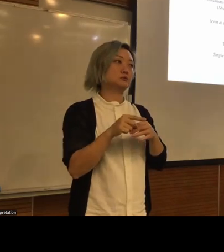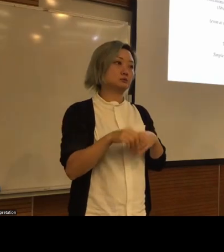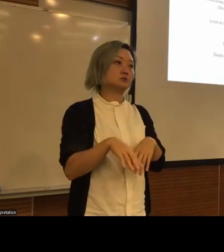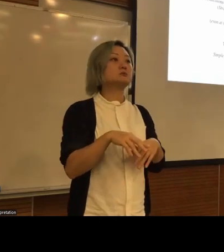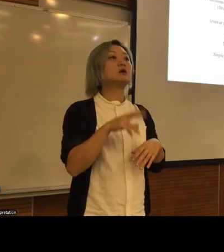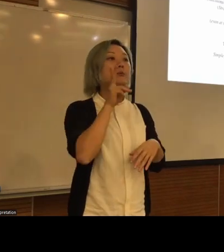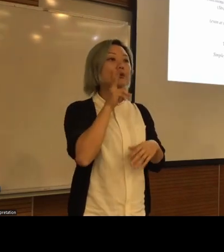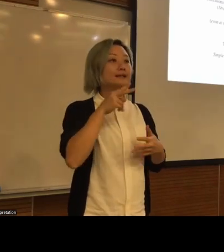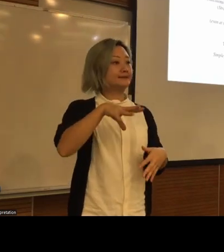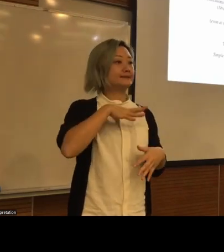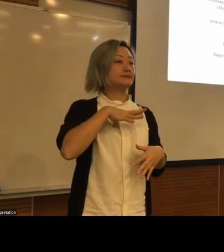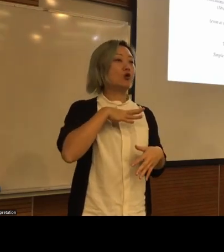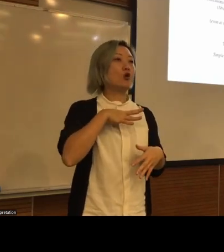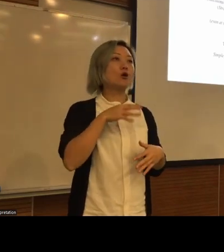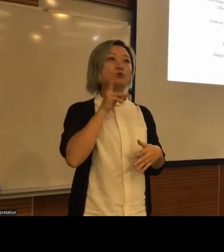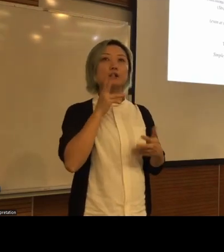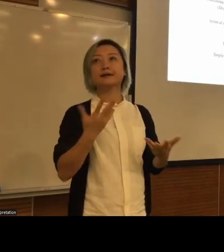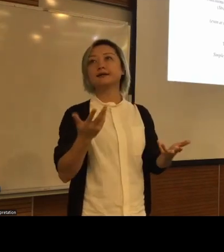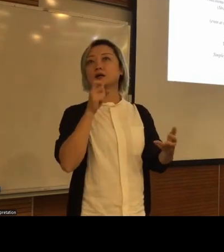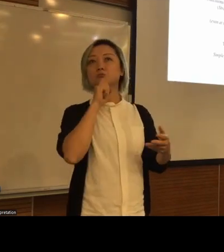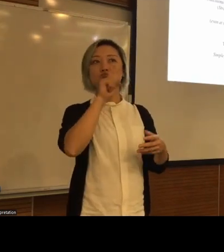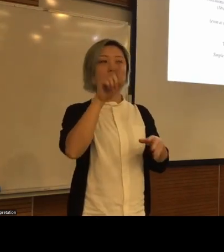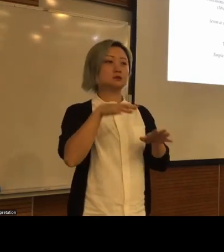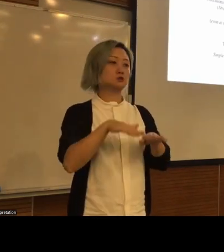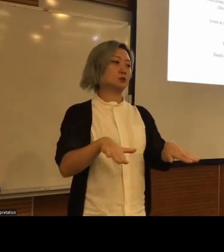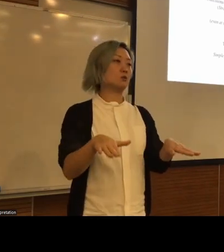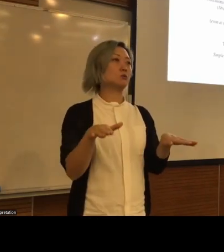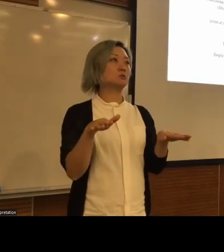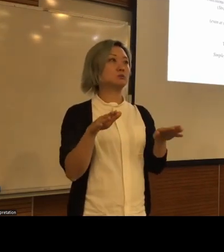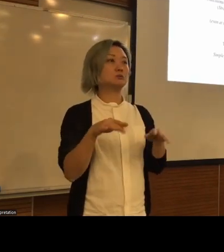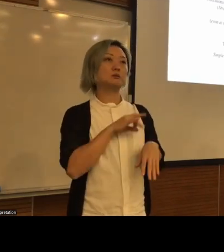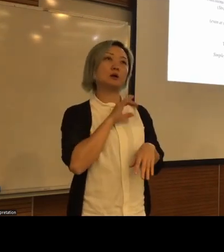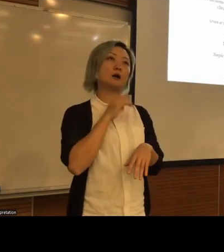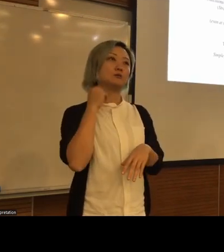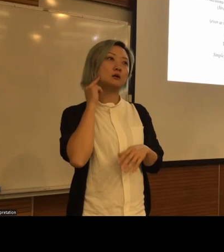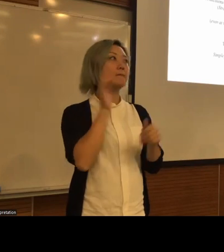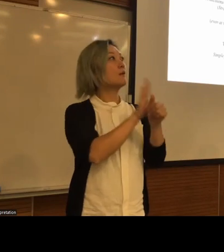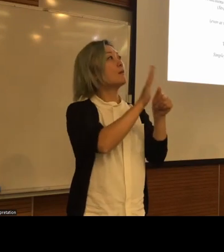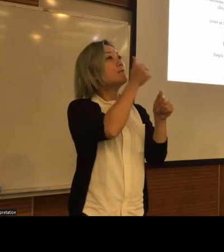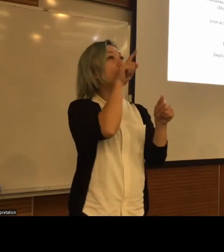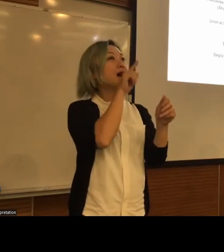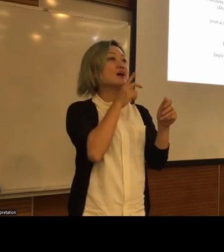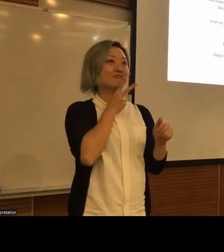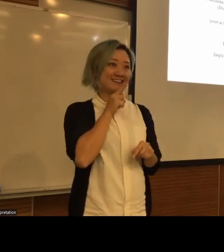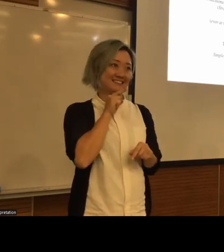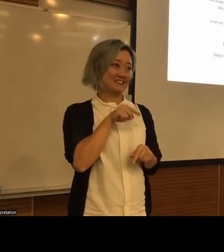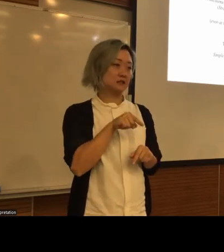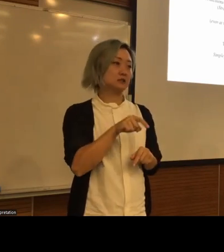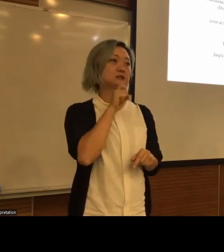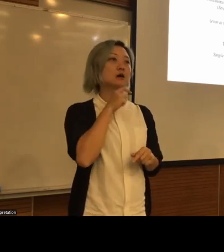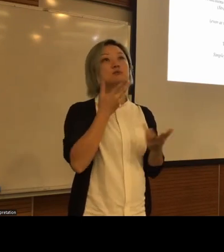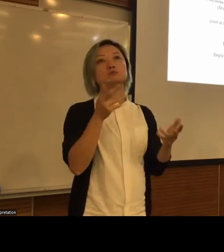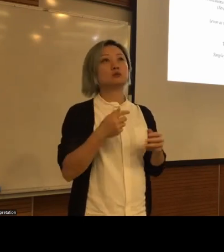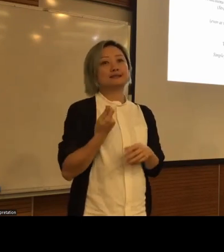a child in familiar situations who translates for the parents, in very simple